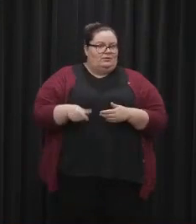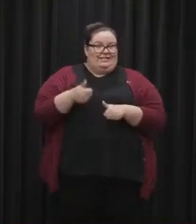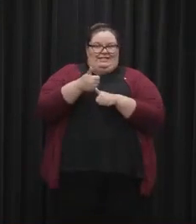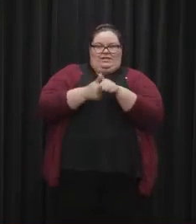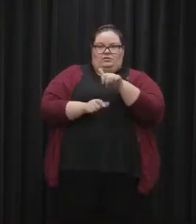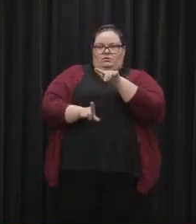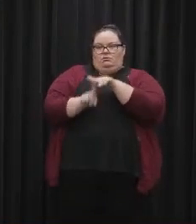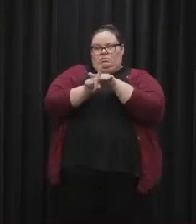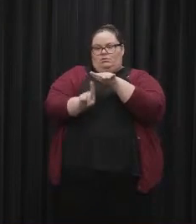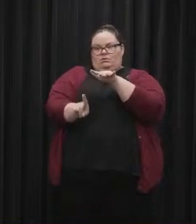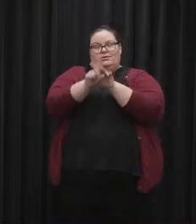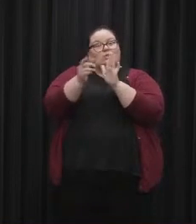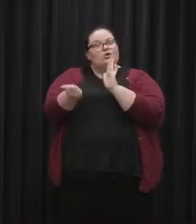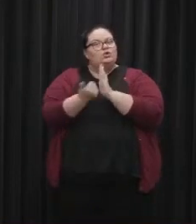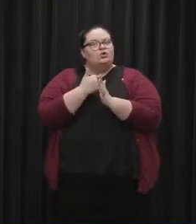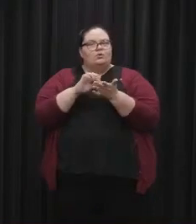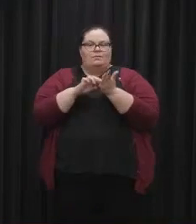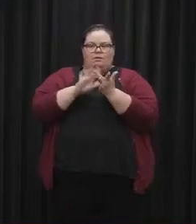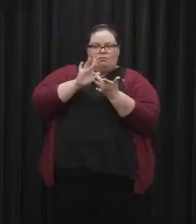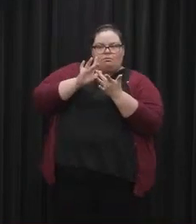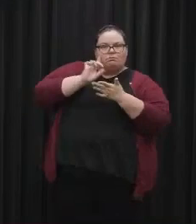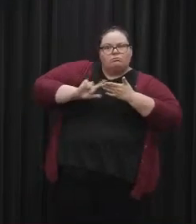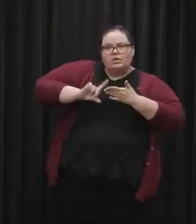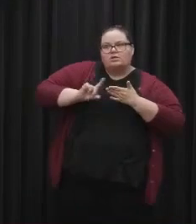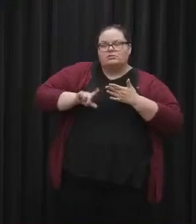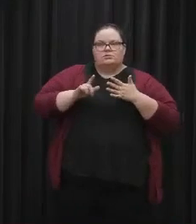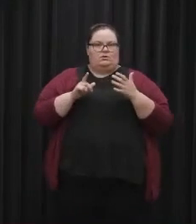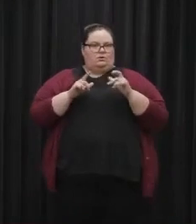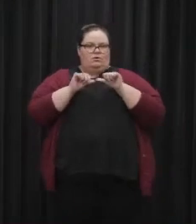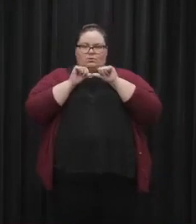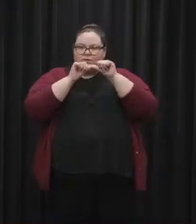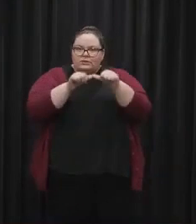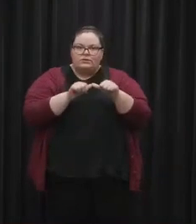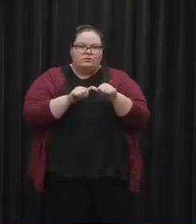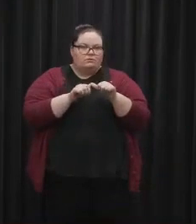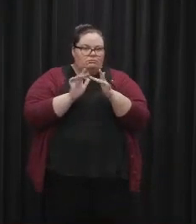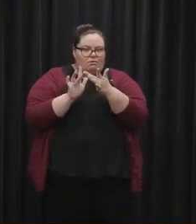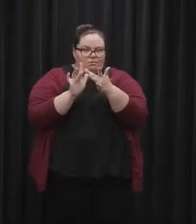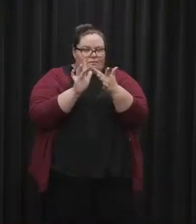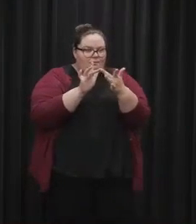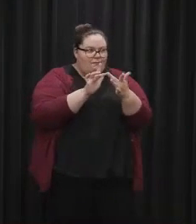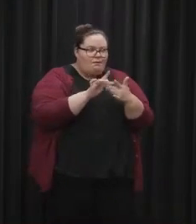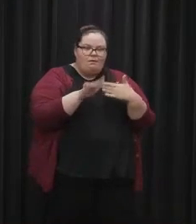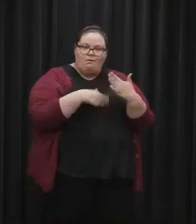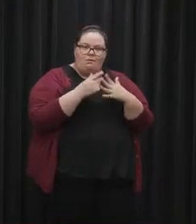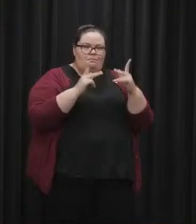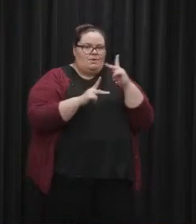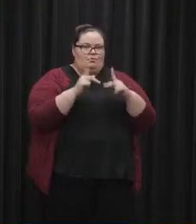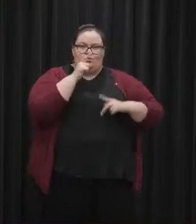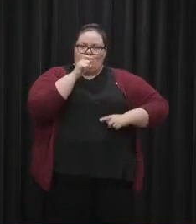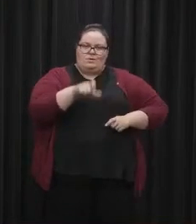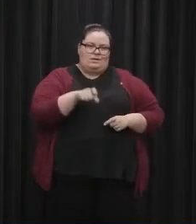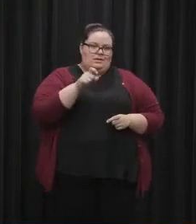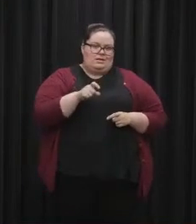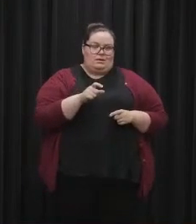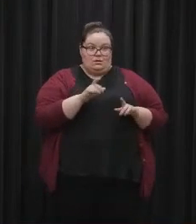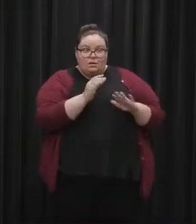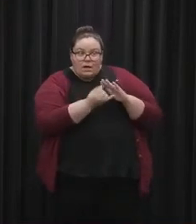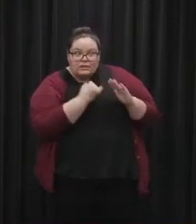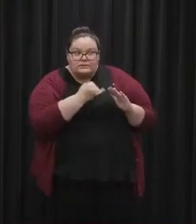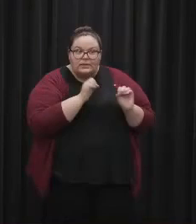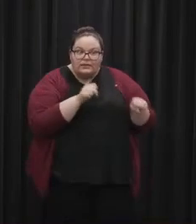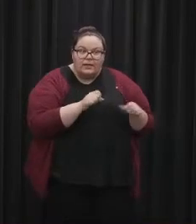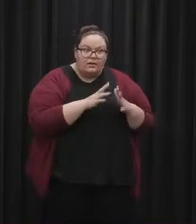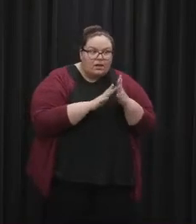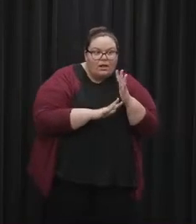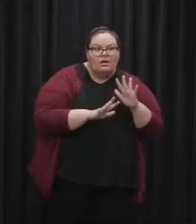each case pops up, we will continue to do contact tracing. We will continue to contact those close contacts and make sure that they're able to self-isolate